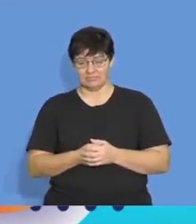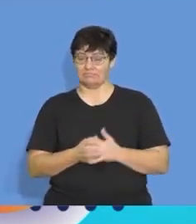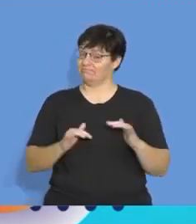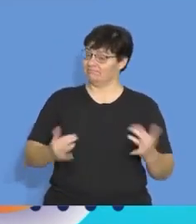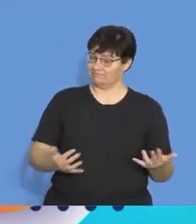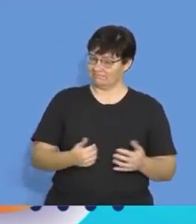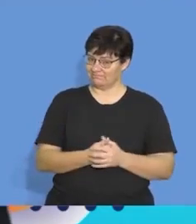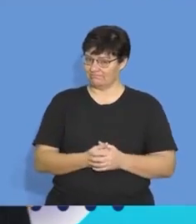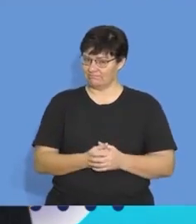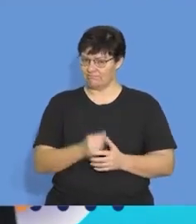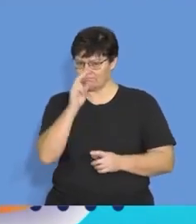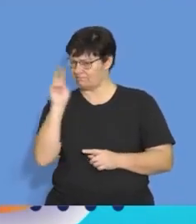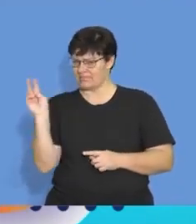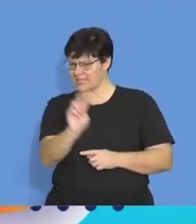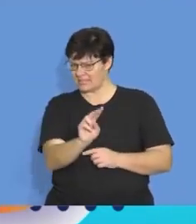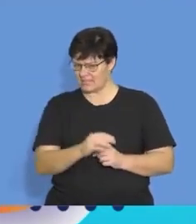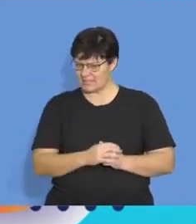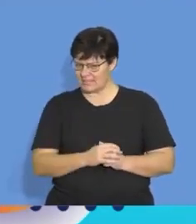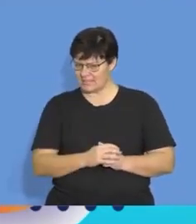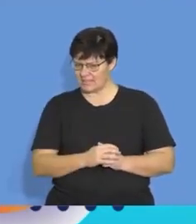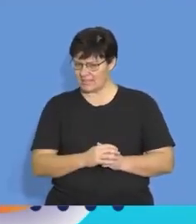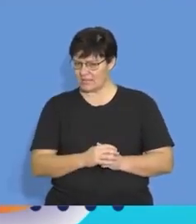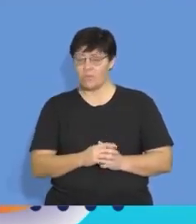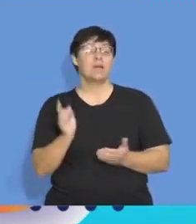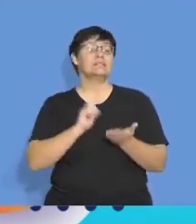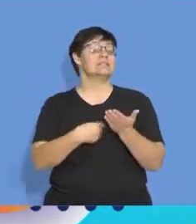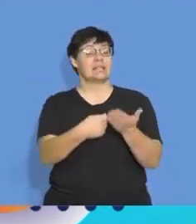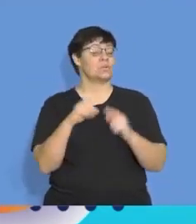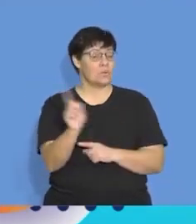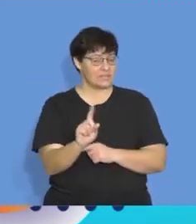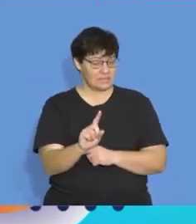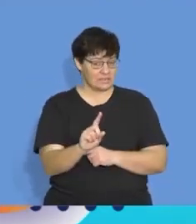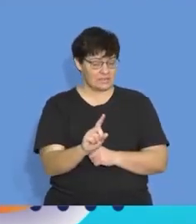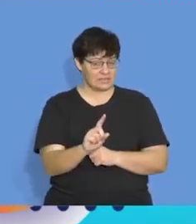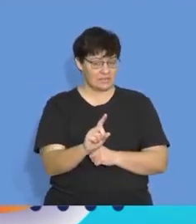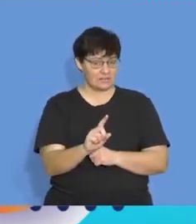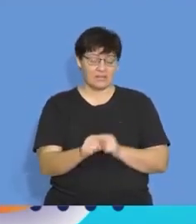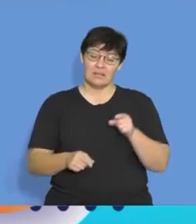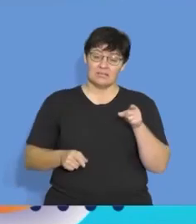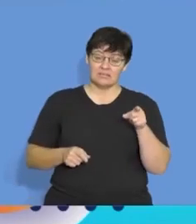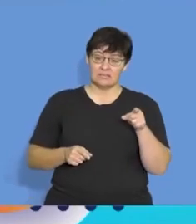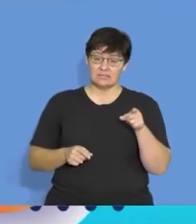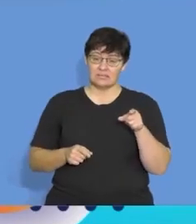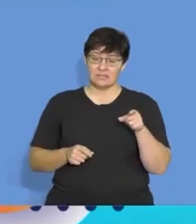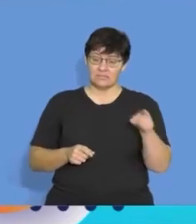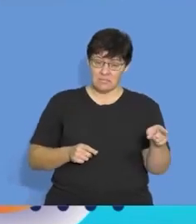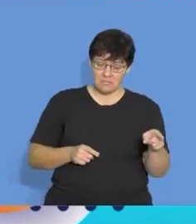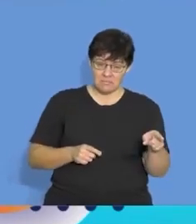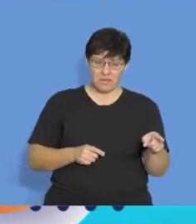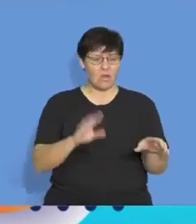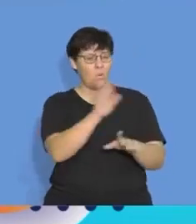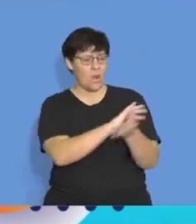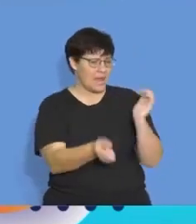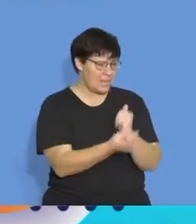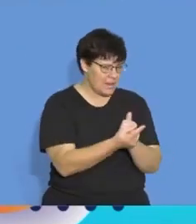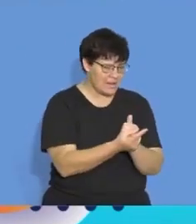So, what have you seen in this segment? We've discussed with you the perpetual inventory system, what it